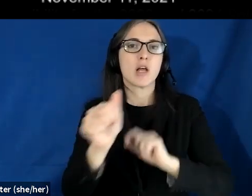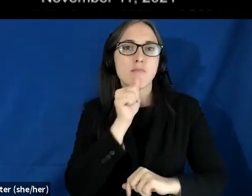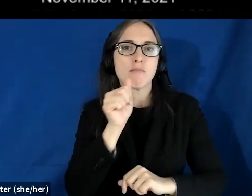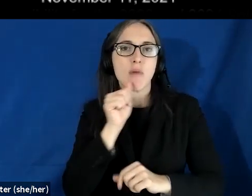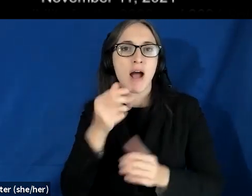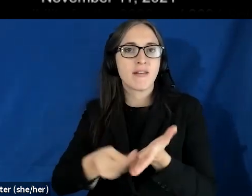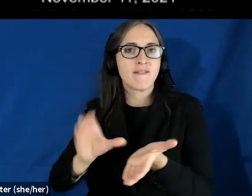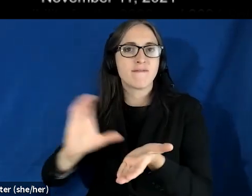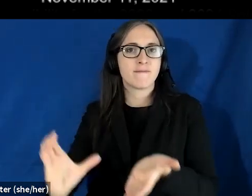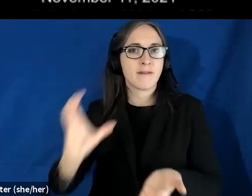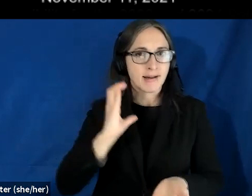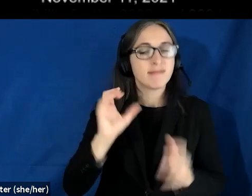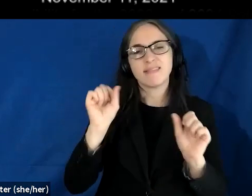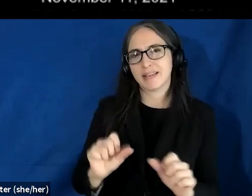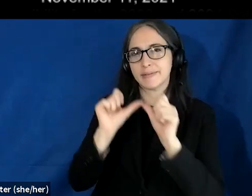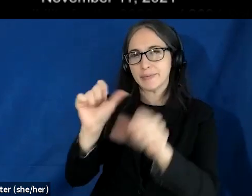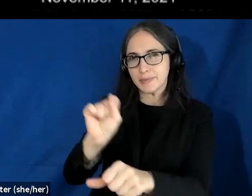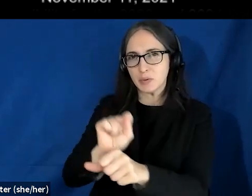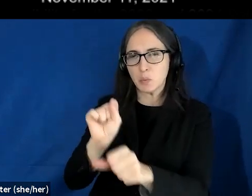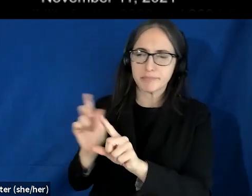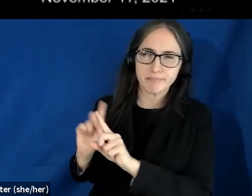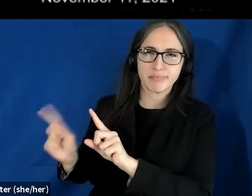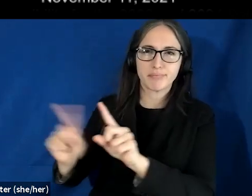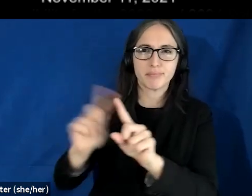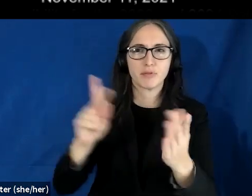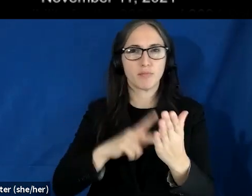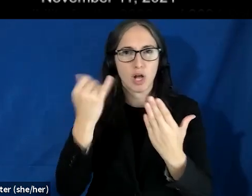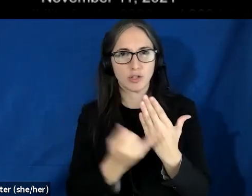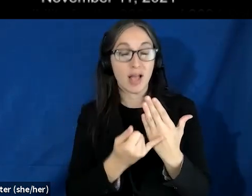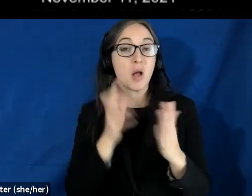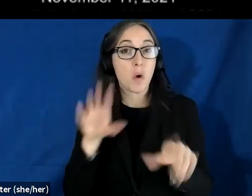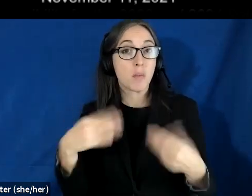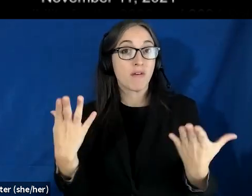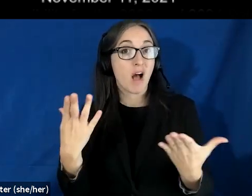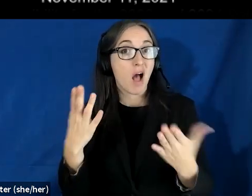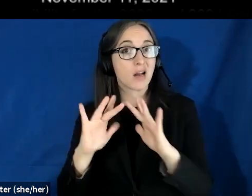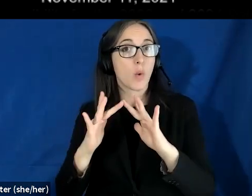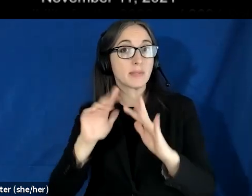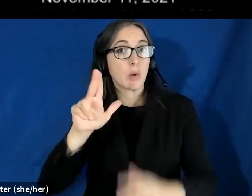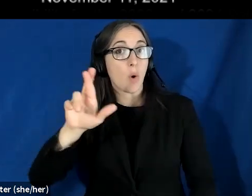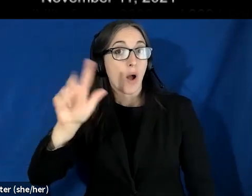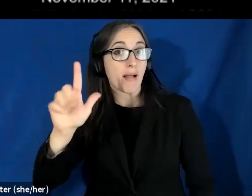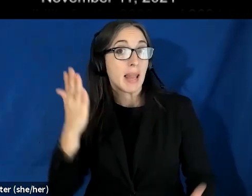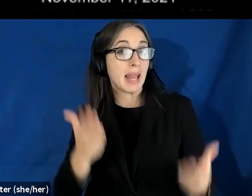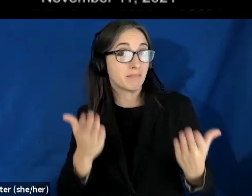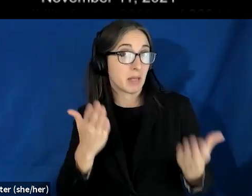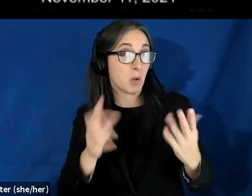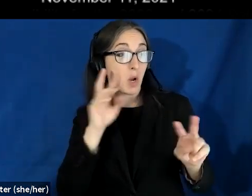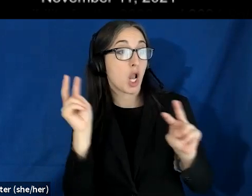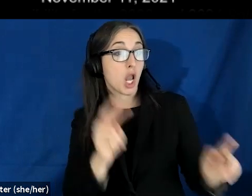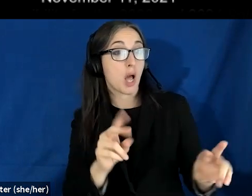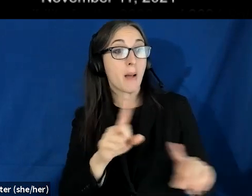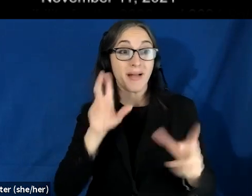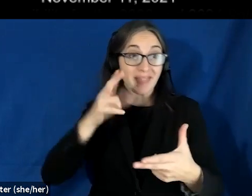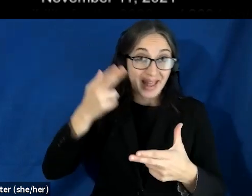continue this work. We have a whole bunch of different projects. I'll give you the URL for our website later. You might want to take a look at it. But the name of it is Do It,